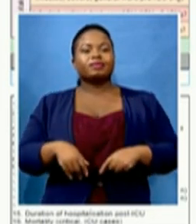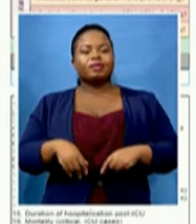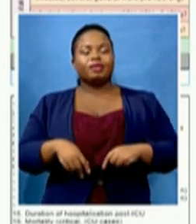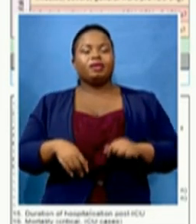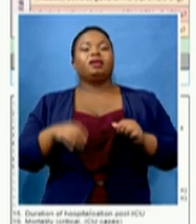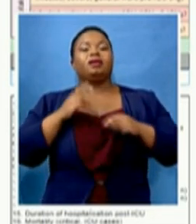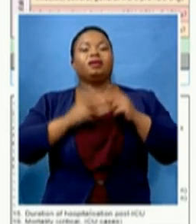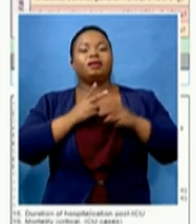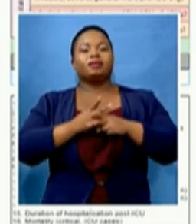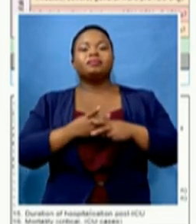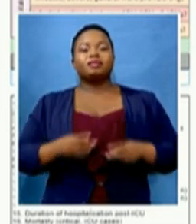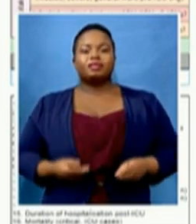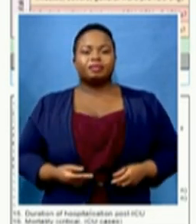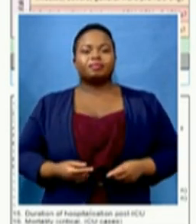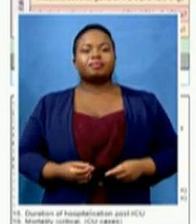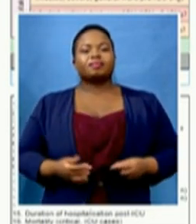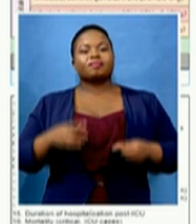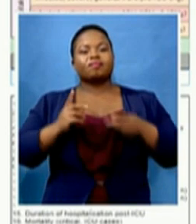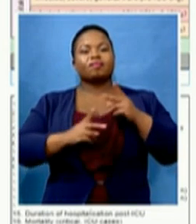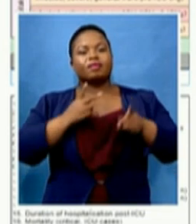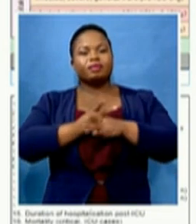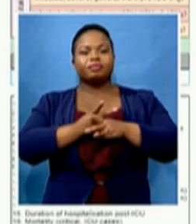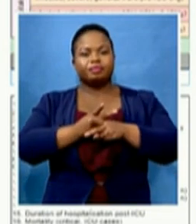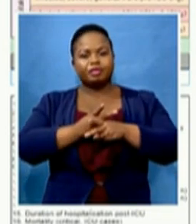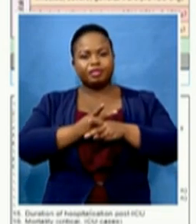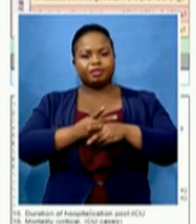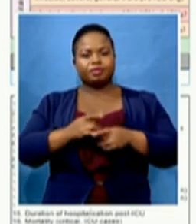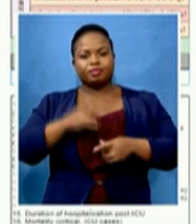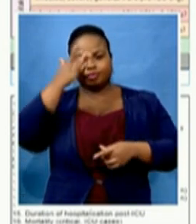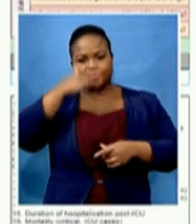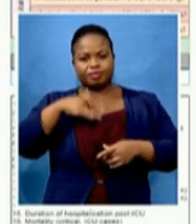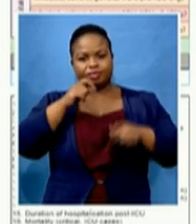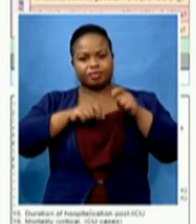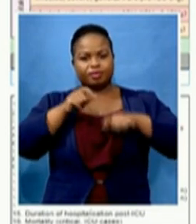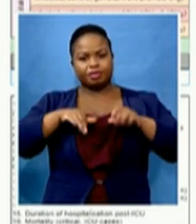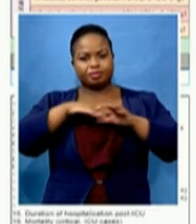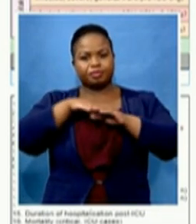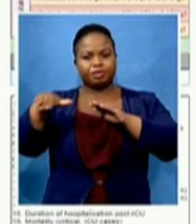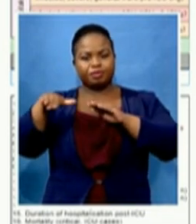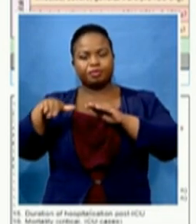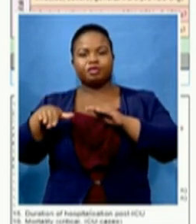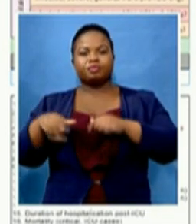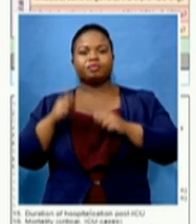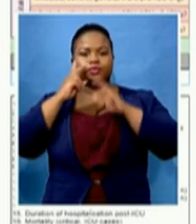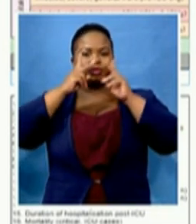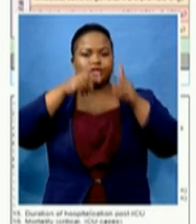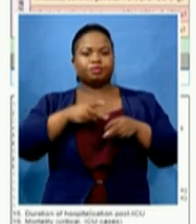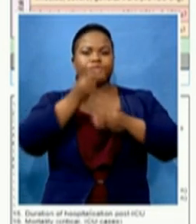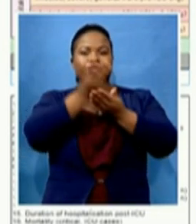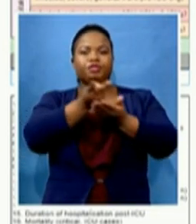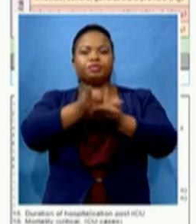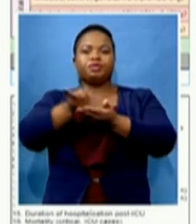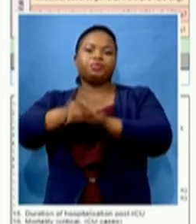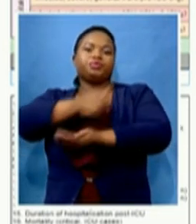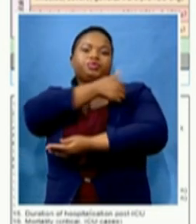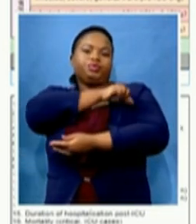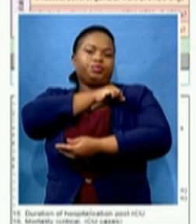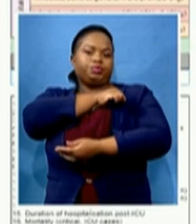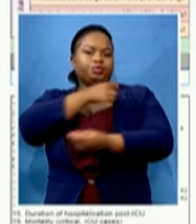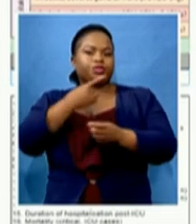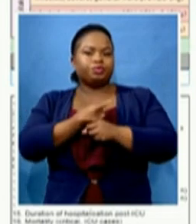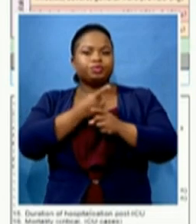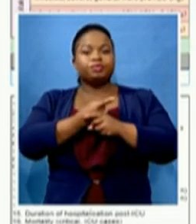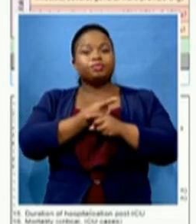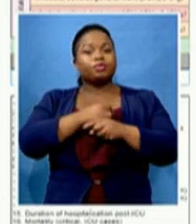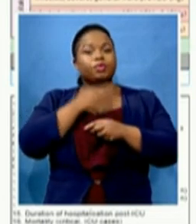including outpatient visits, hospitalizations where patients are not in the ICU, and then ICU patients as well.